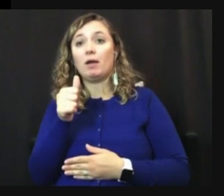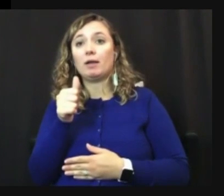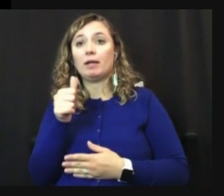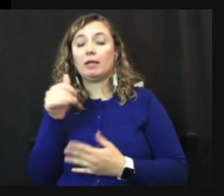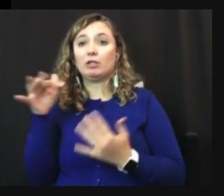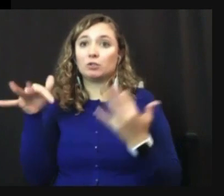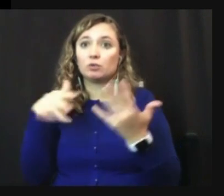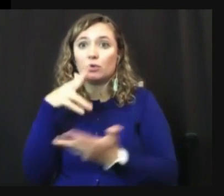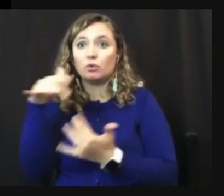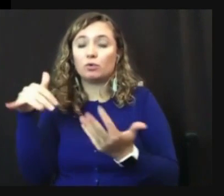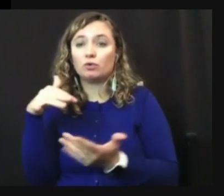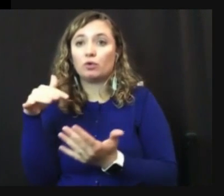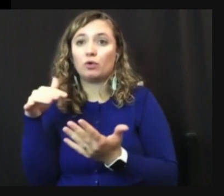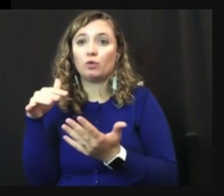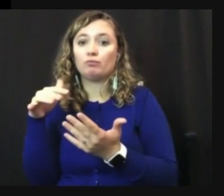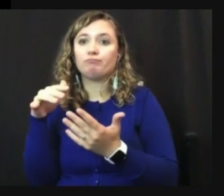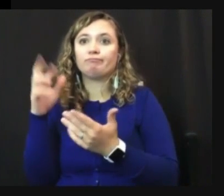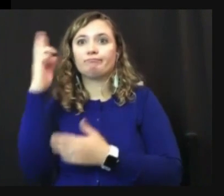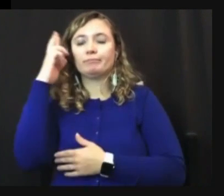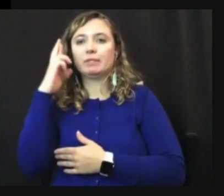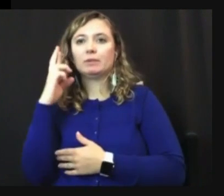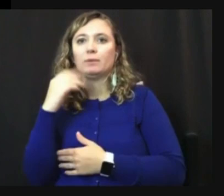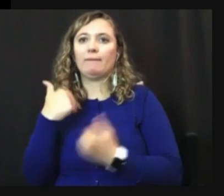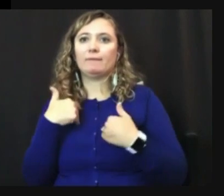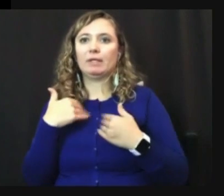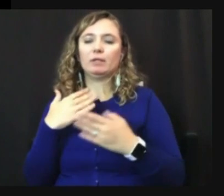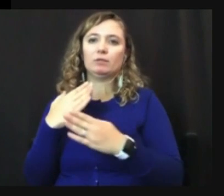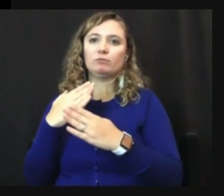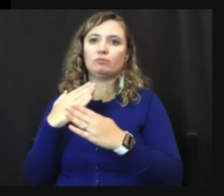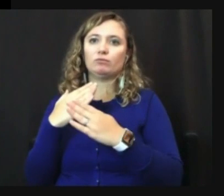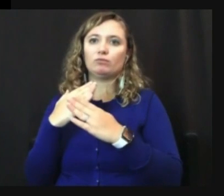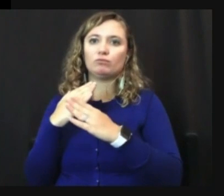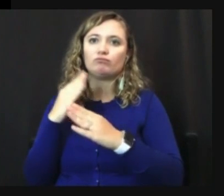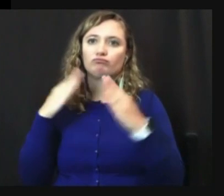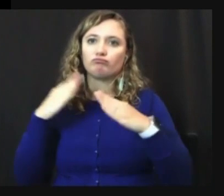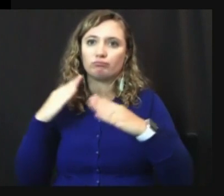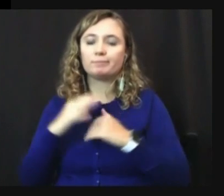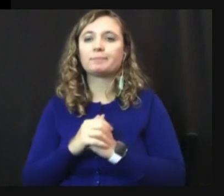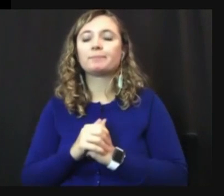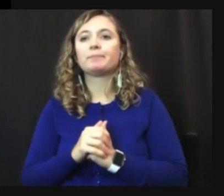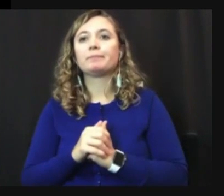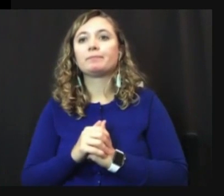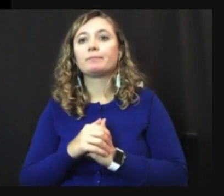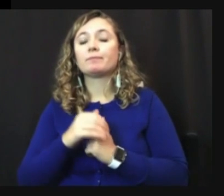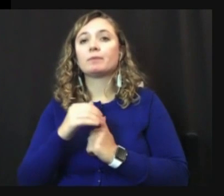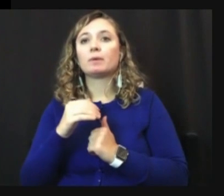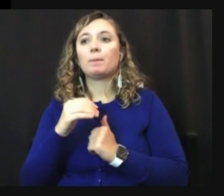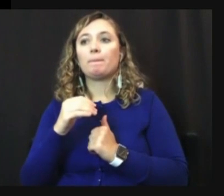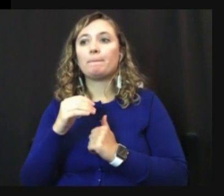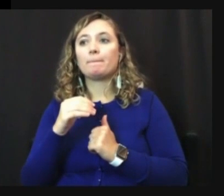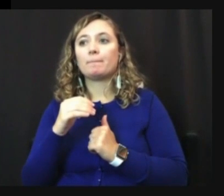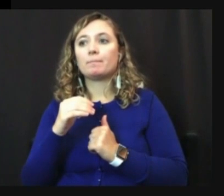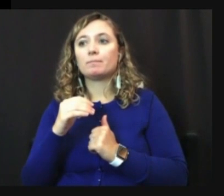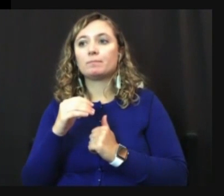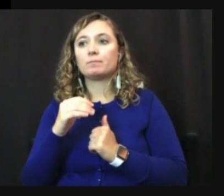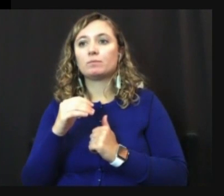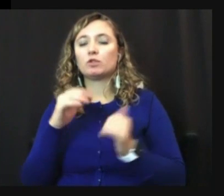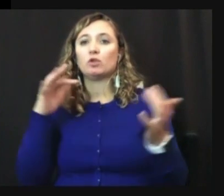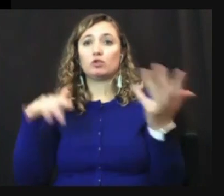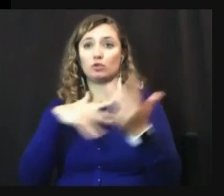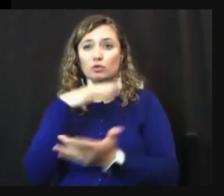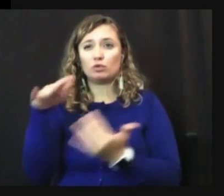that we are having trouble initiating. But if we also have a social mediated, so when I talk about social